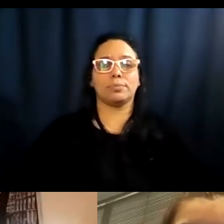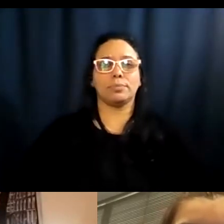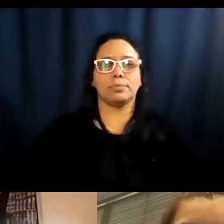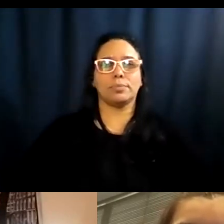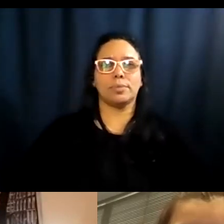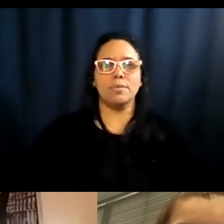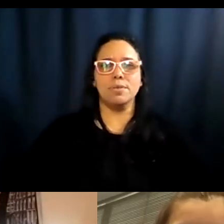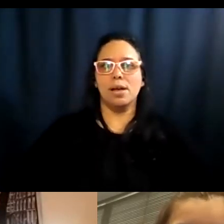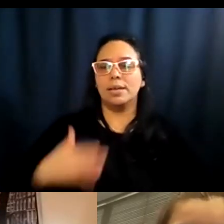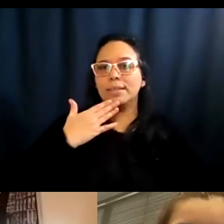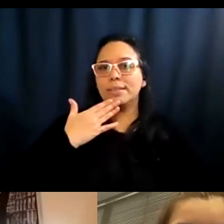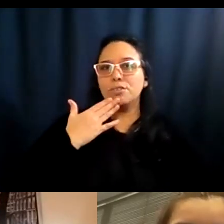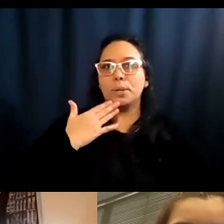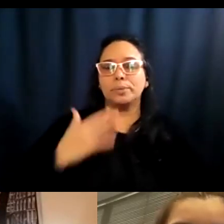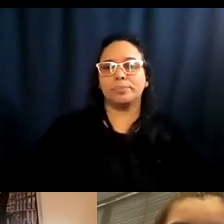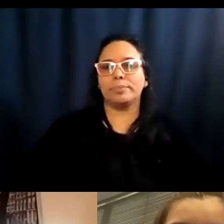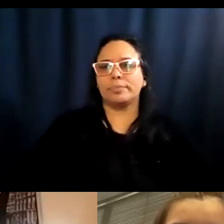Thank you.